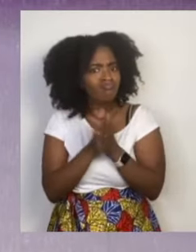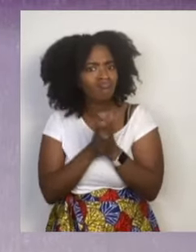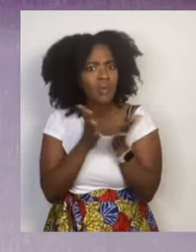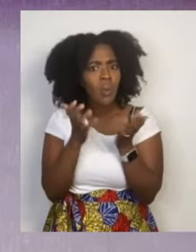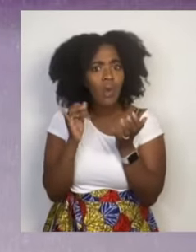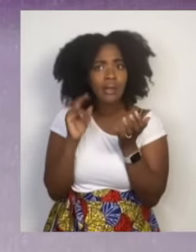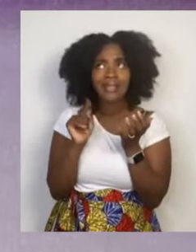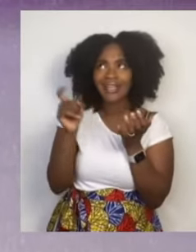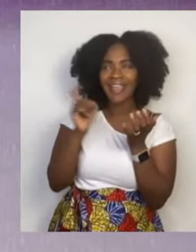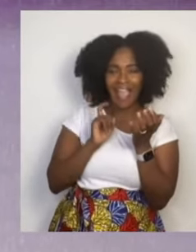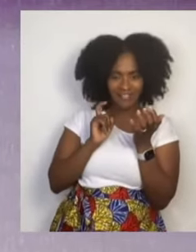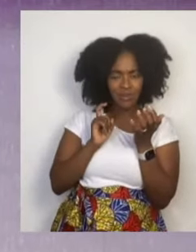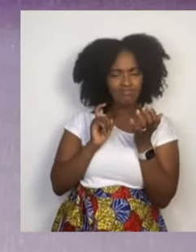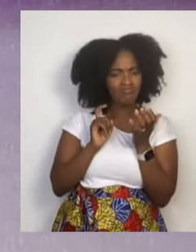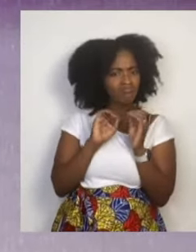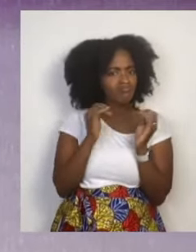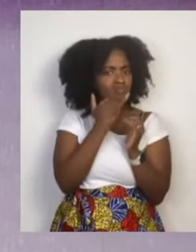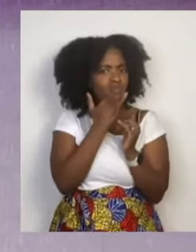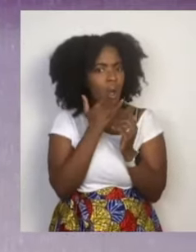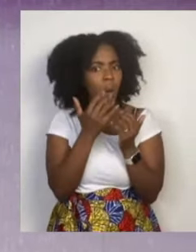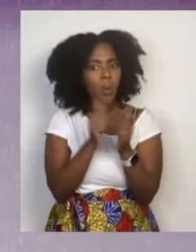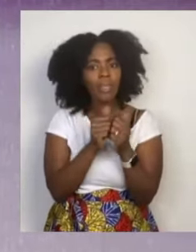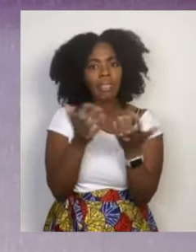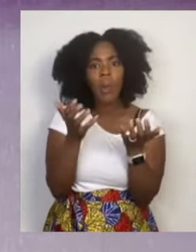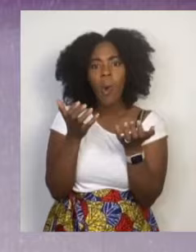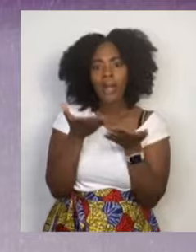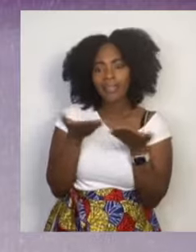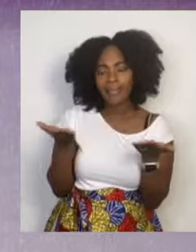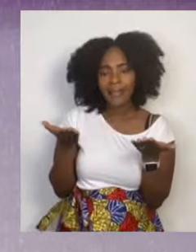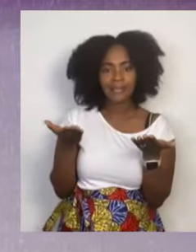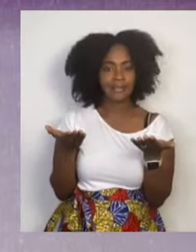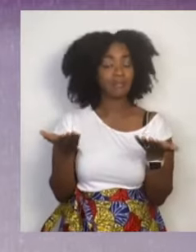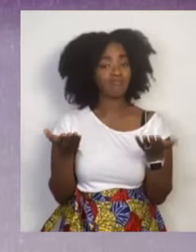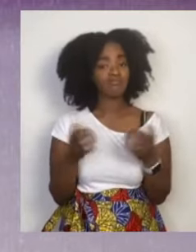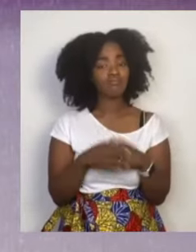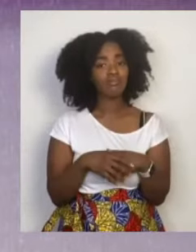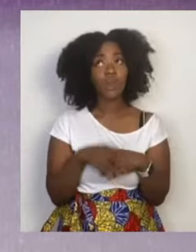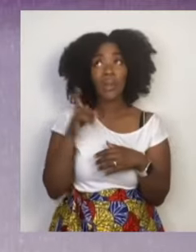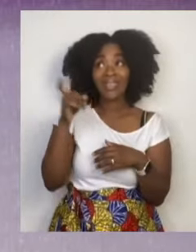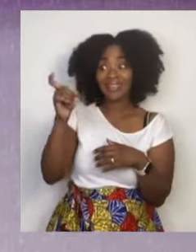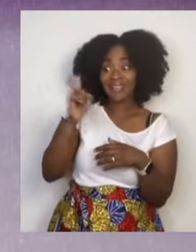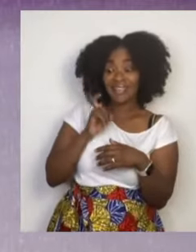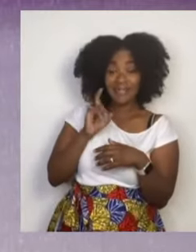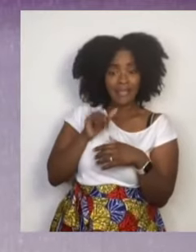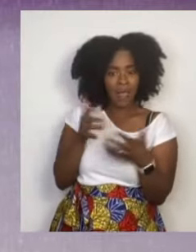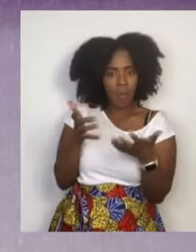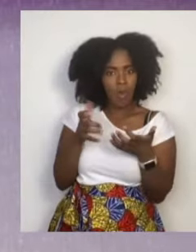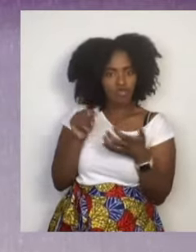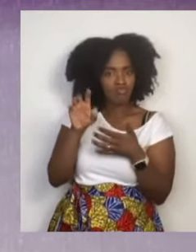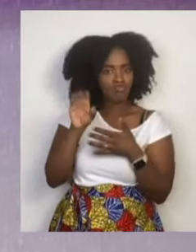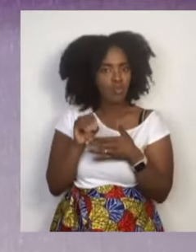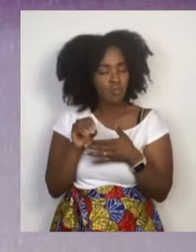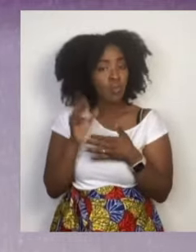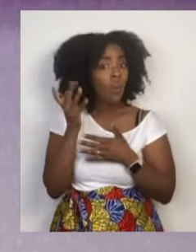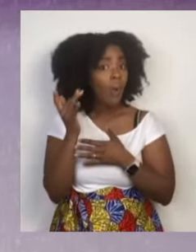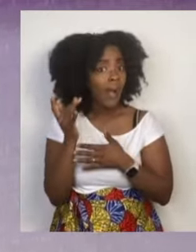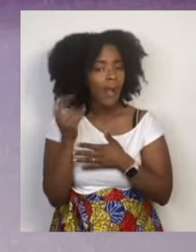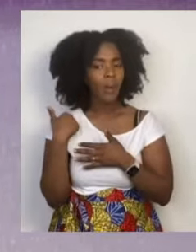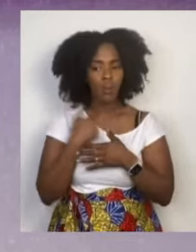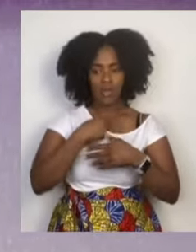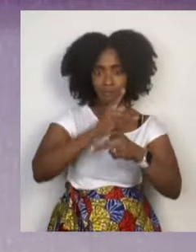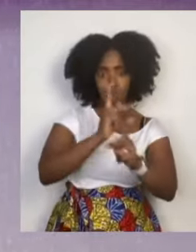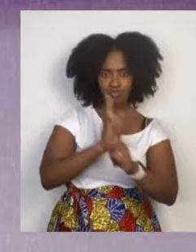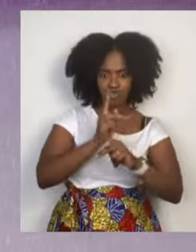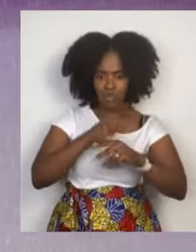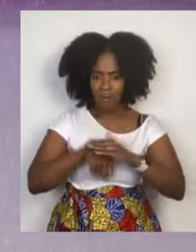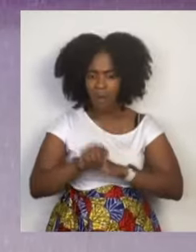So he puts a want to on the inside of you so that when you produce what you want, you're also